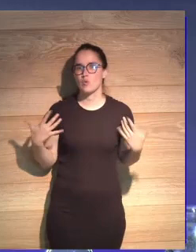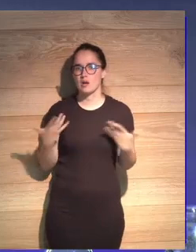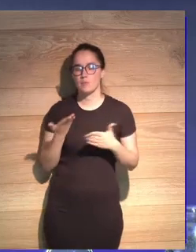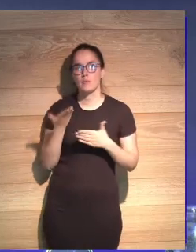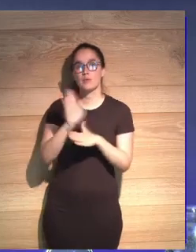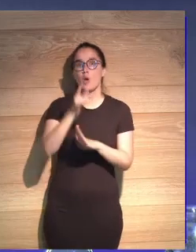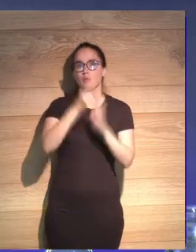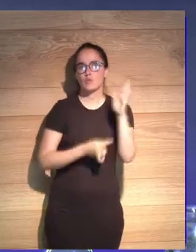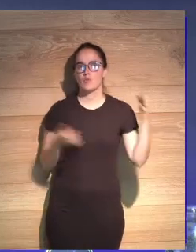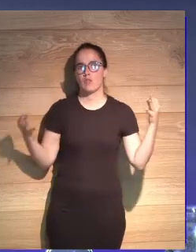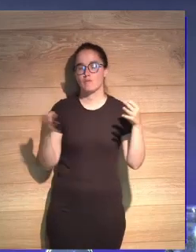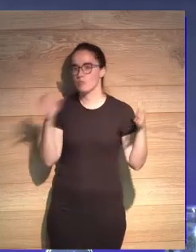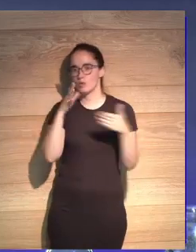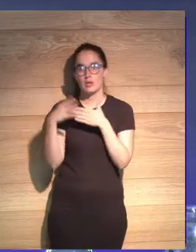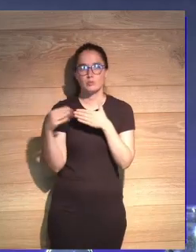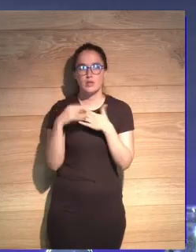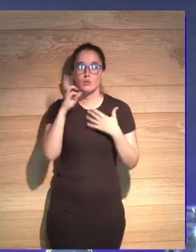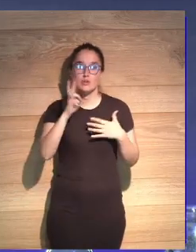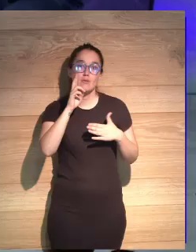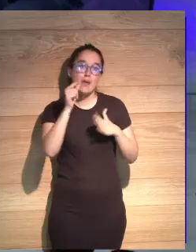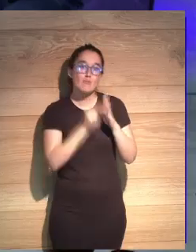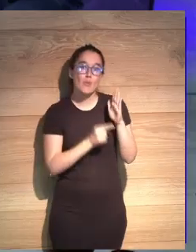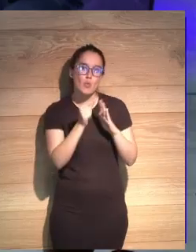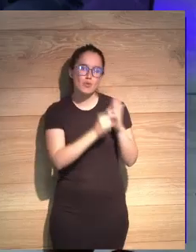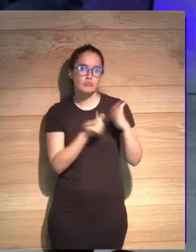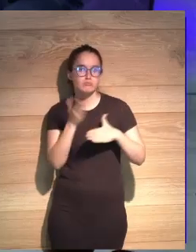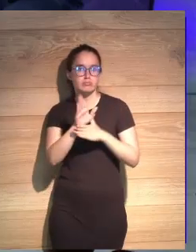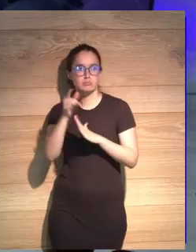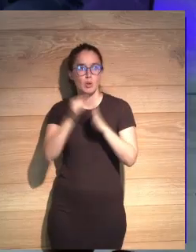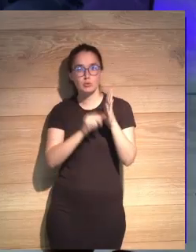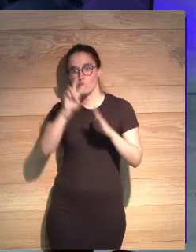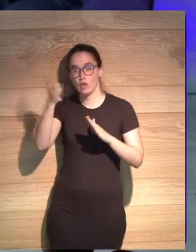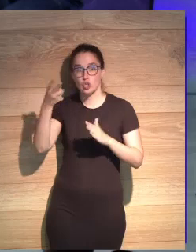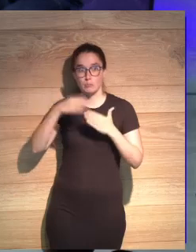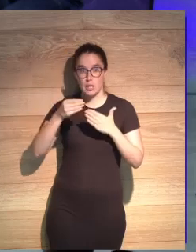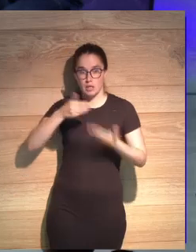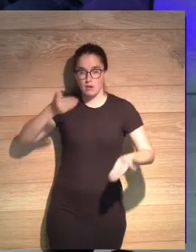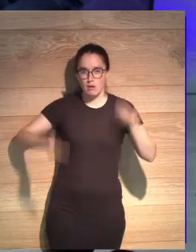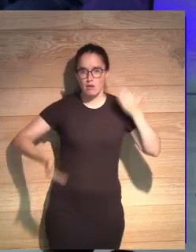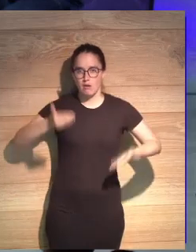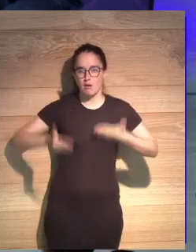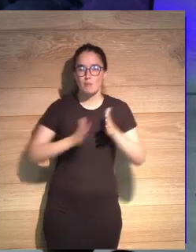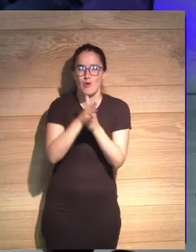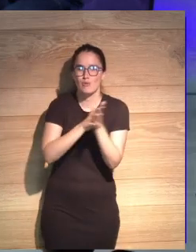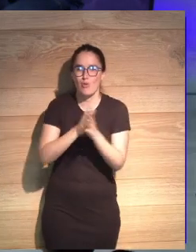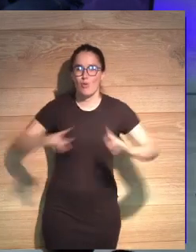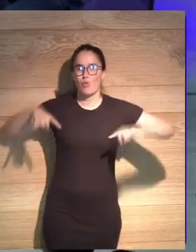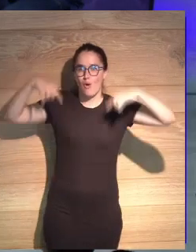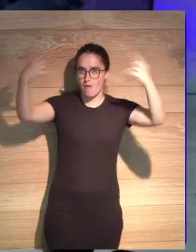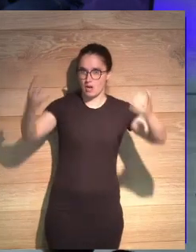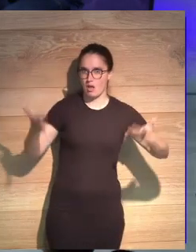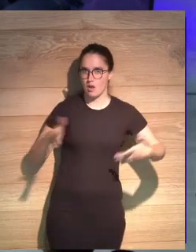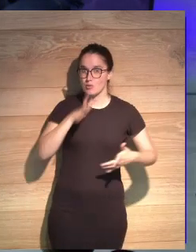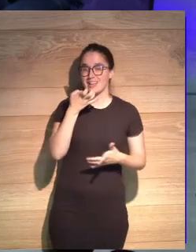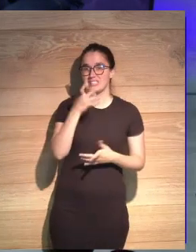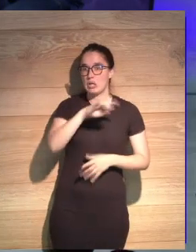our video game, when we designed it, we needed to include a score, because patients, when they saw